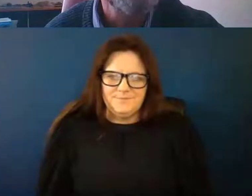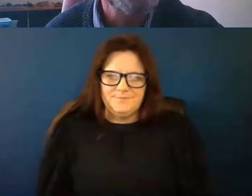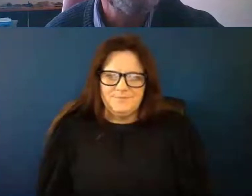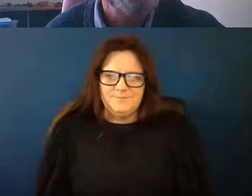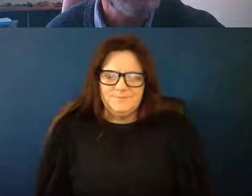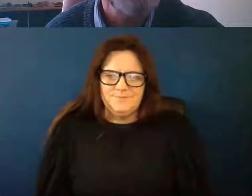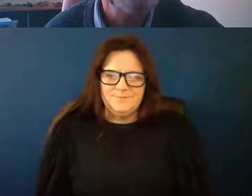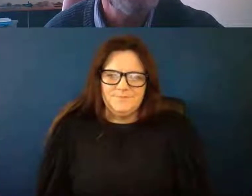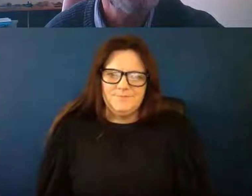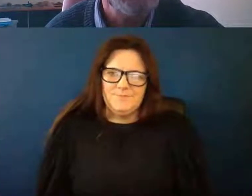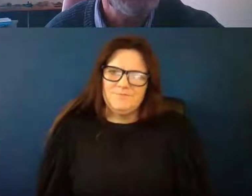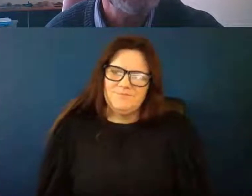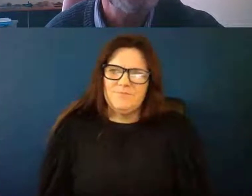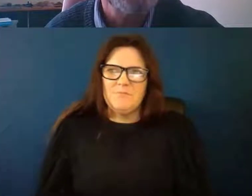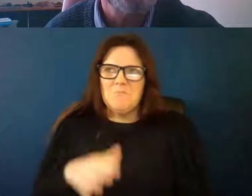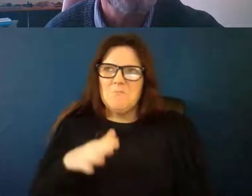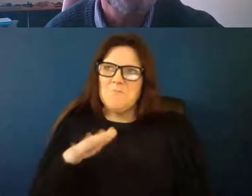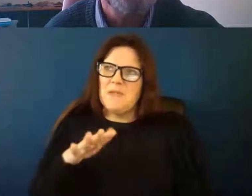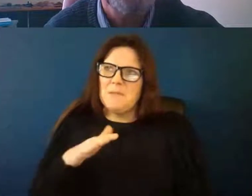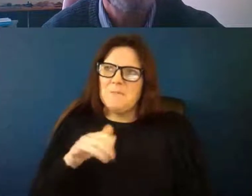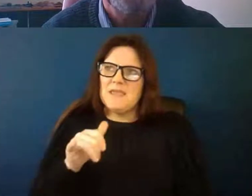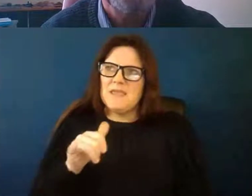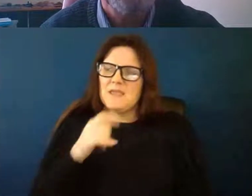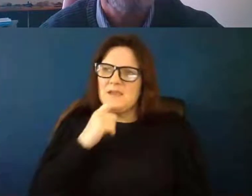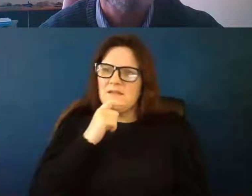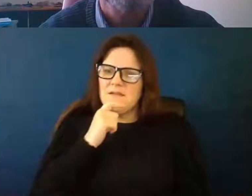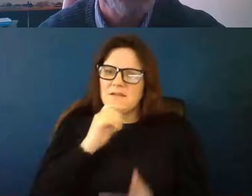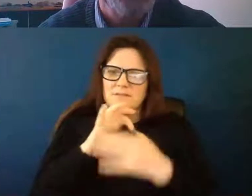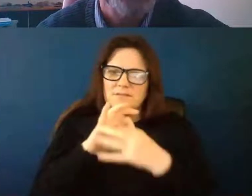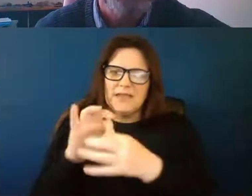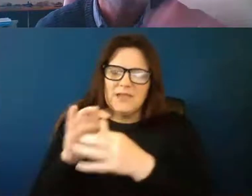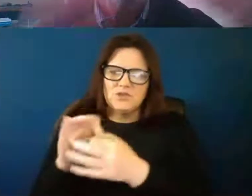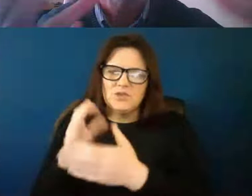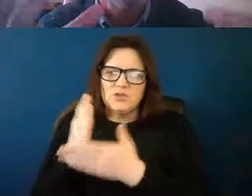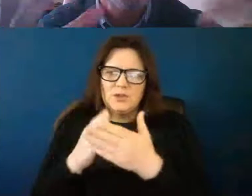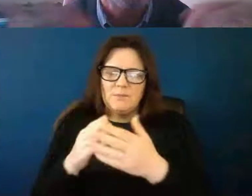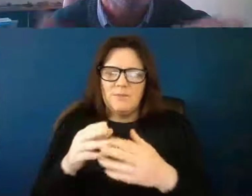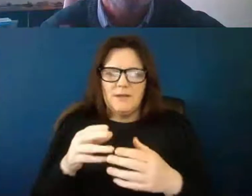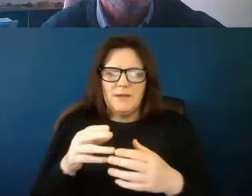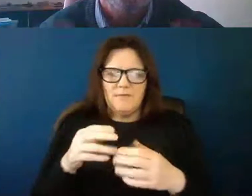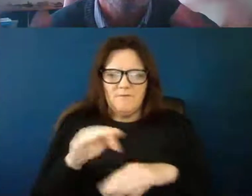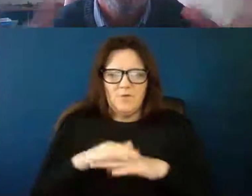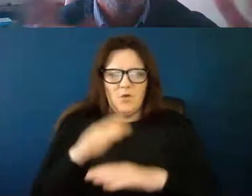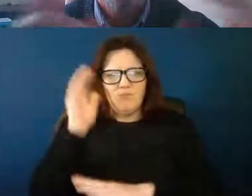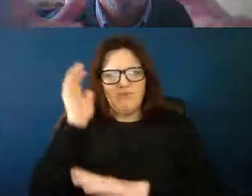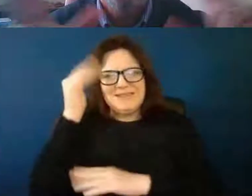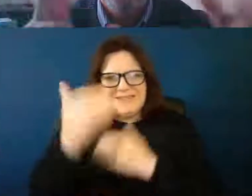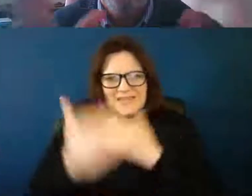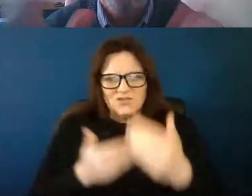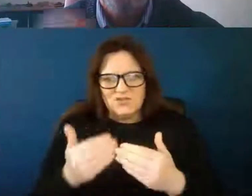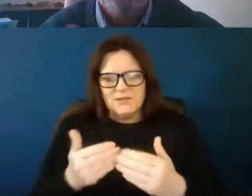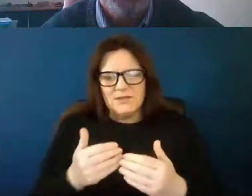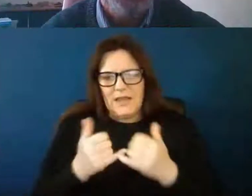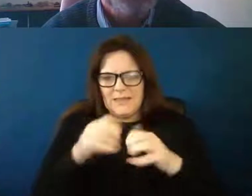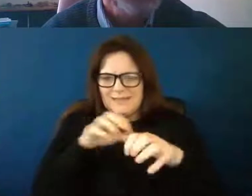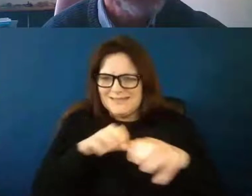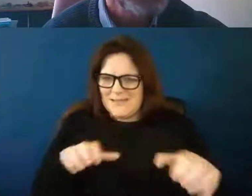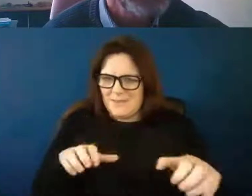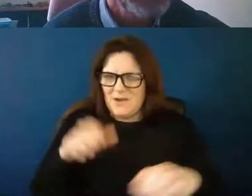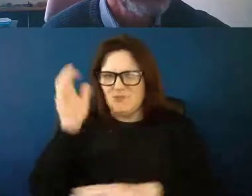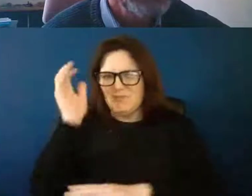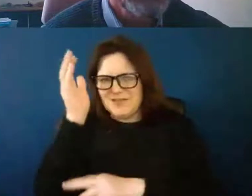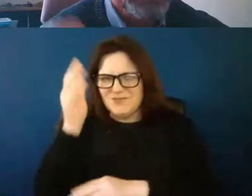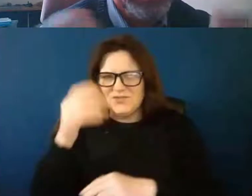maybe perhaps engage with some people that are, you know, in terms of presentations, seminar